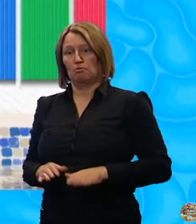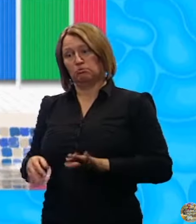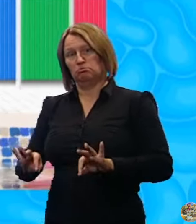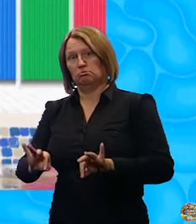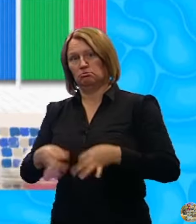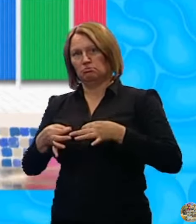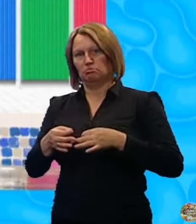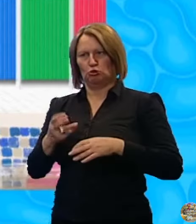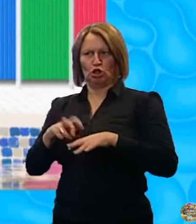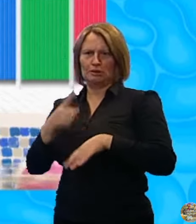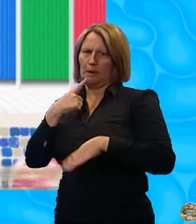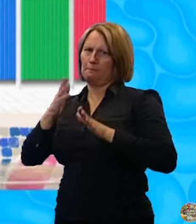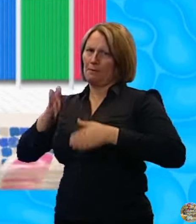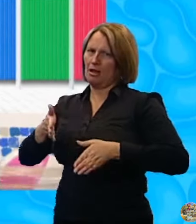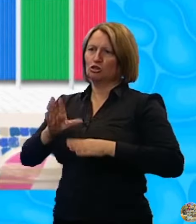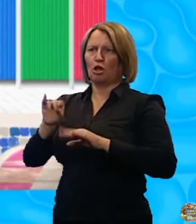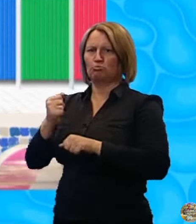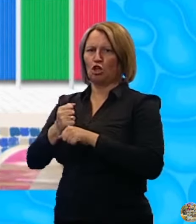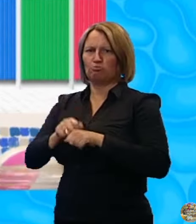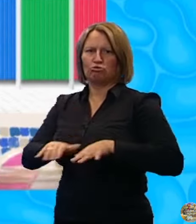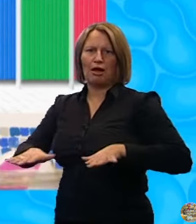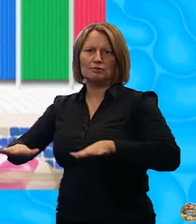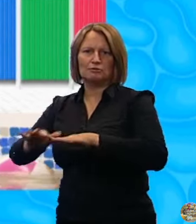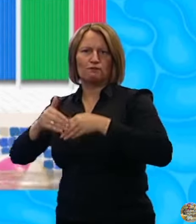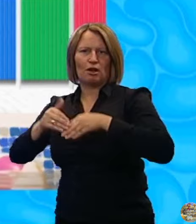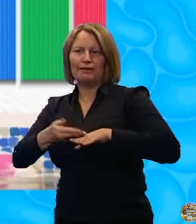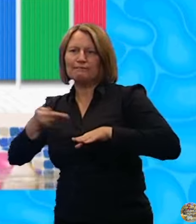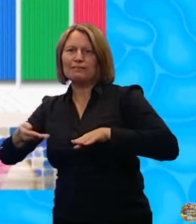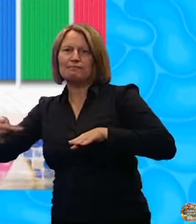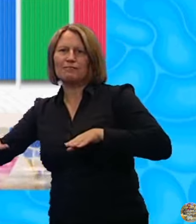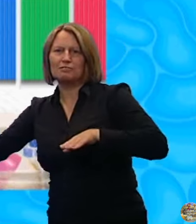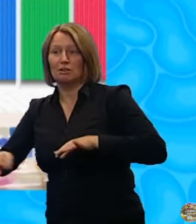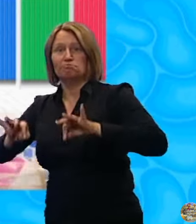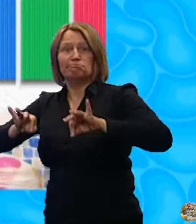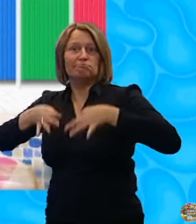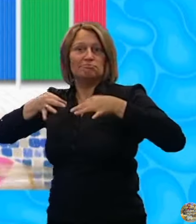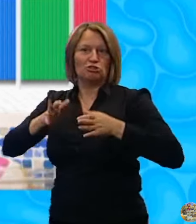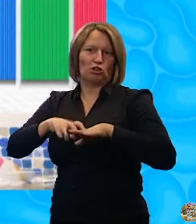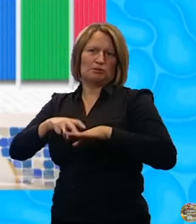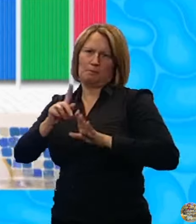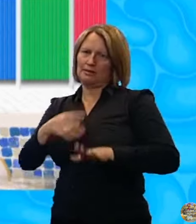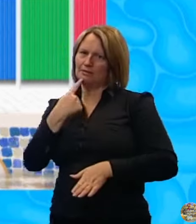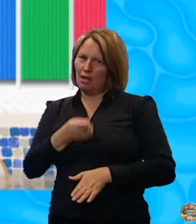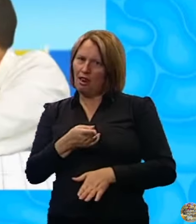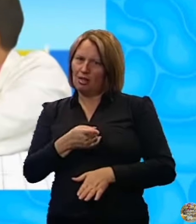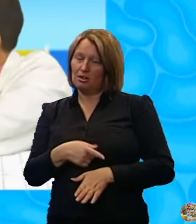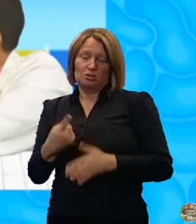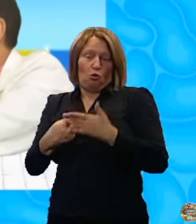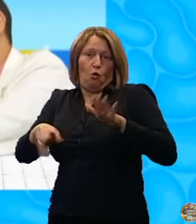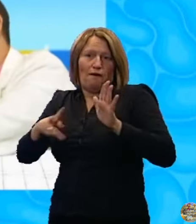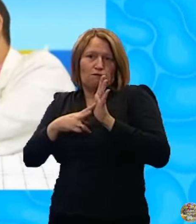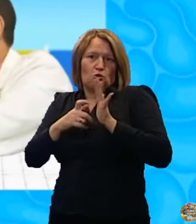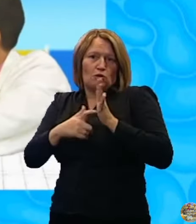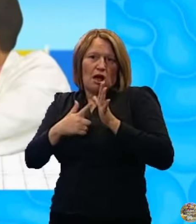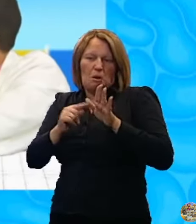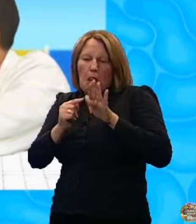on a sock is what the doctor recommends. To stop that germ from getting to your friends. Putting on a sock is what the doctor recommends. It's just